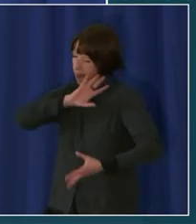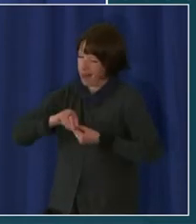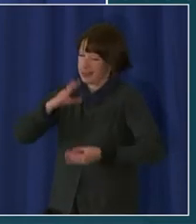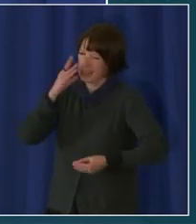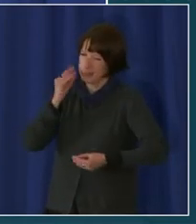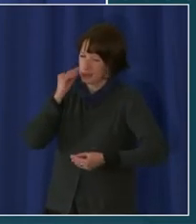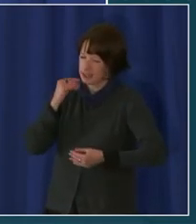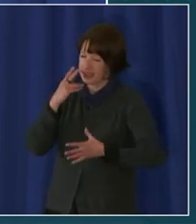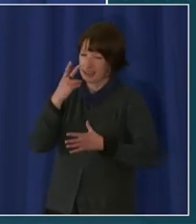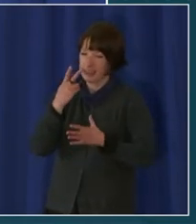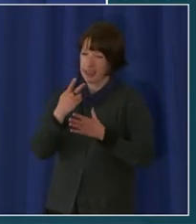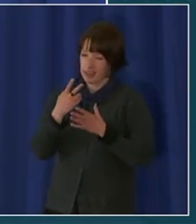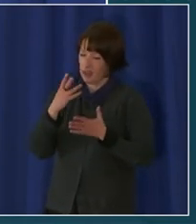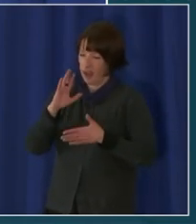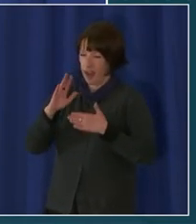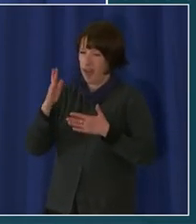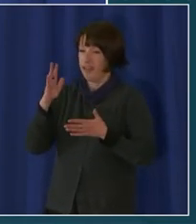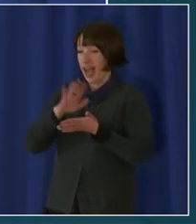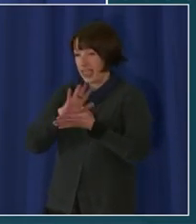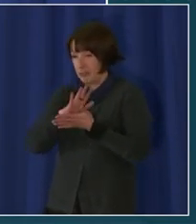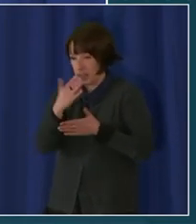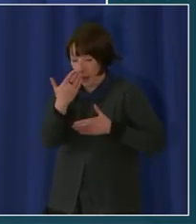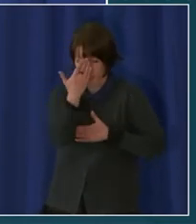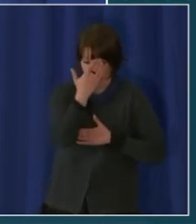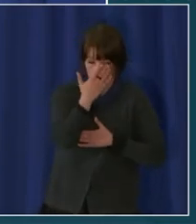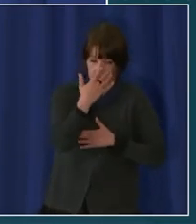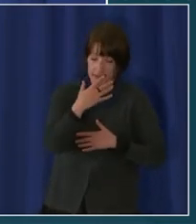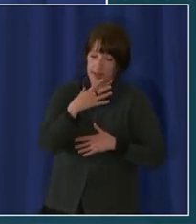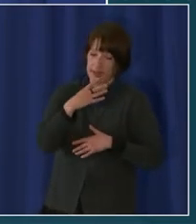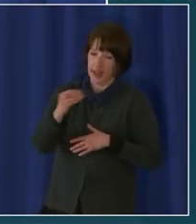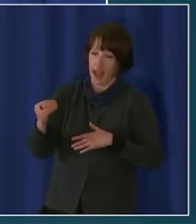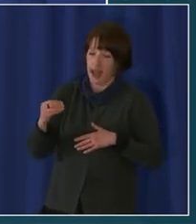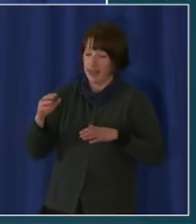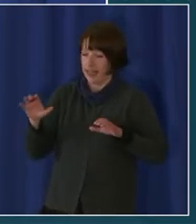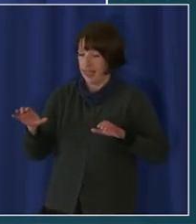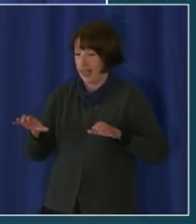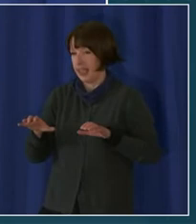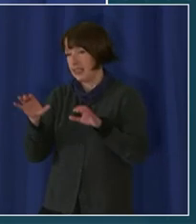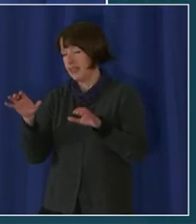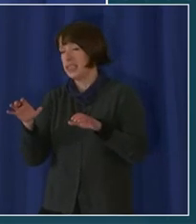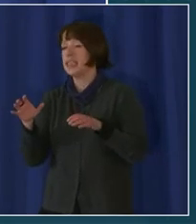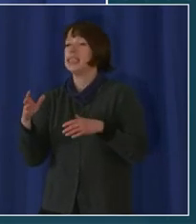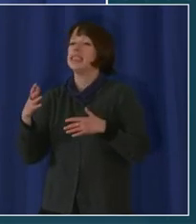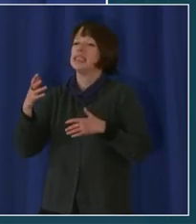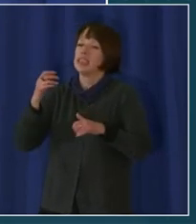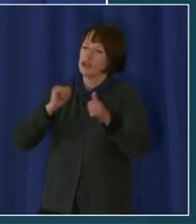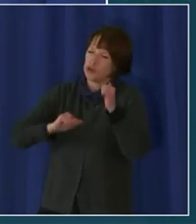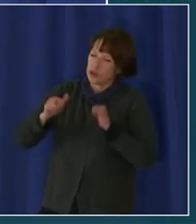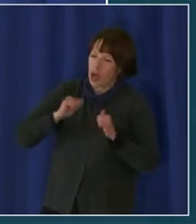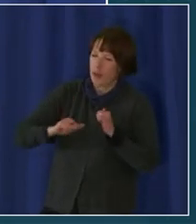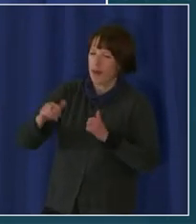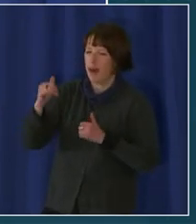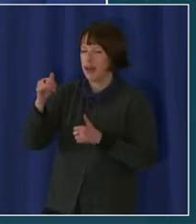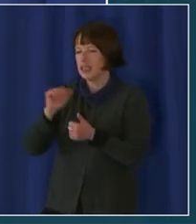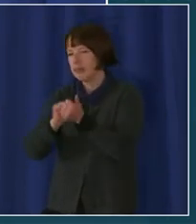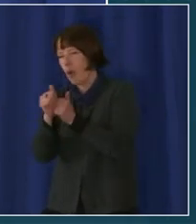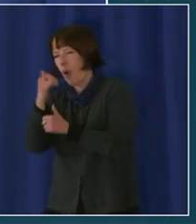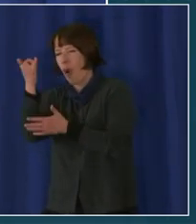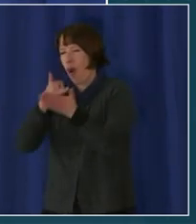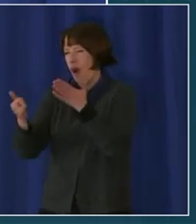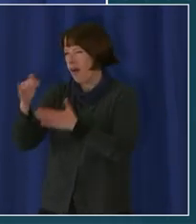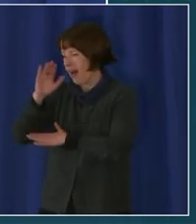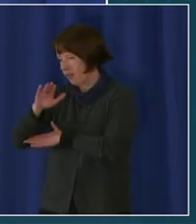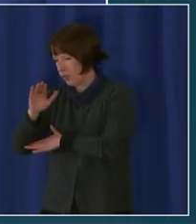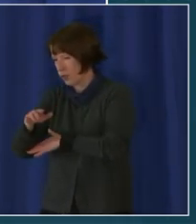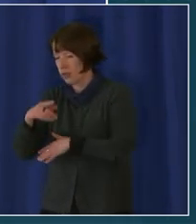experience of both those hands-on academics in the morning and that enrichment and drama and sports and arts in the